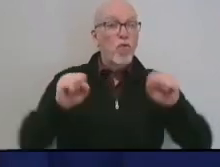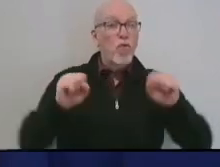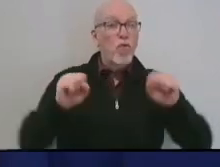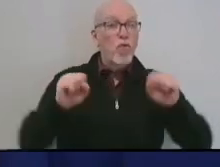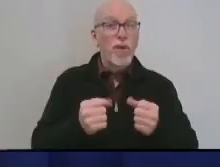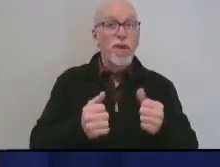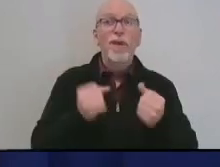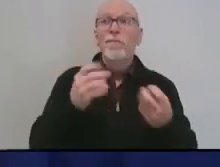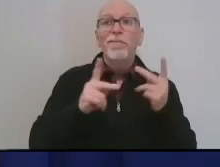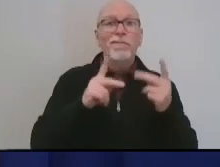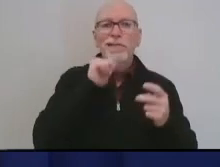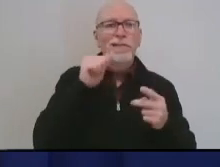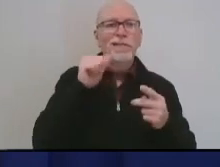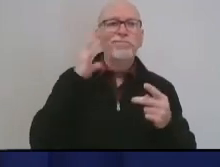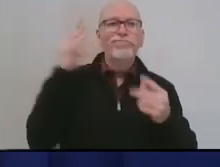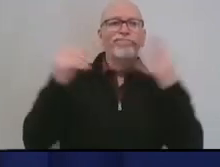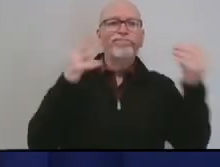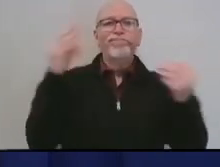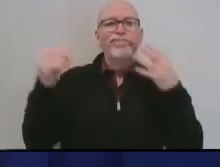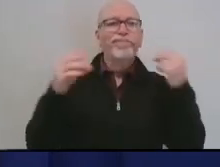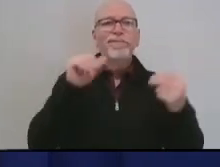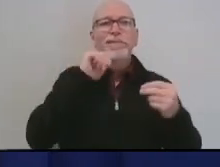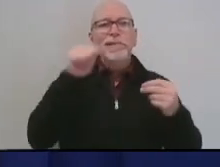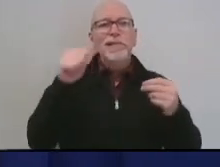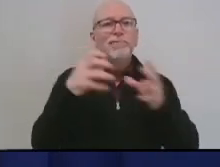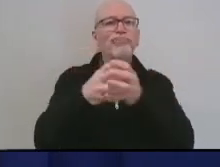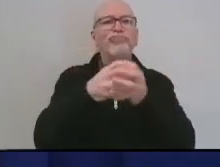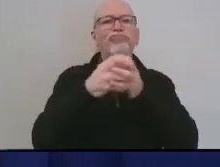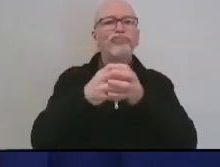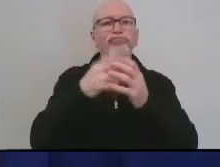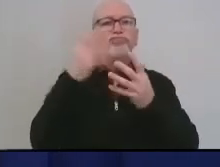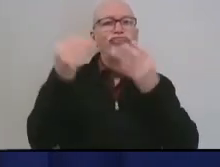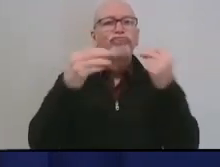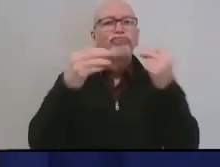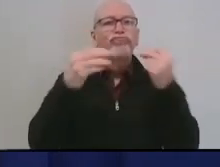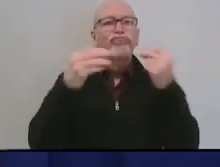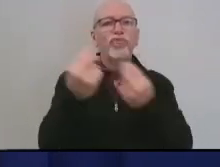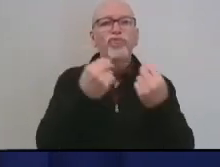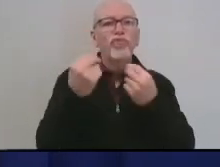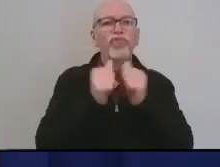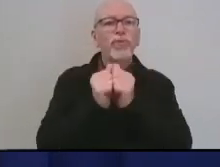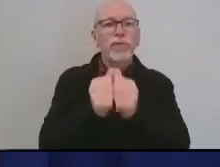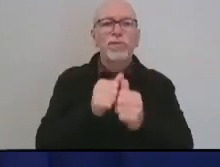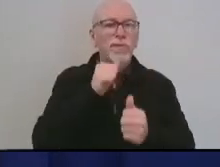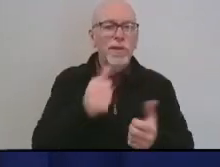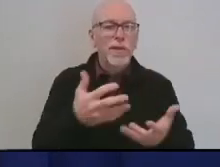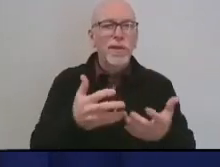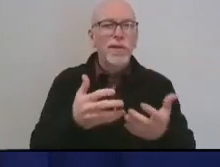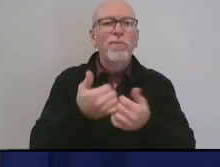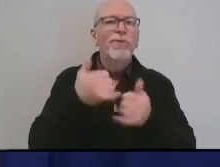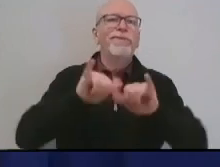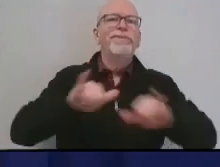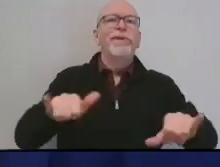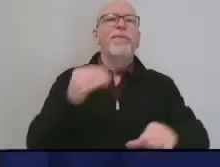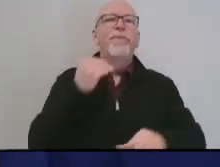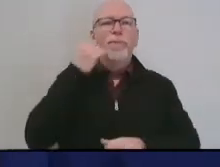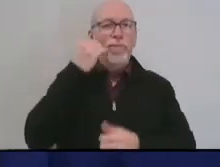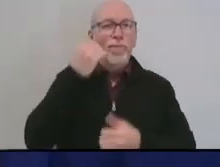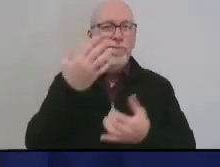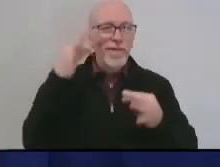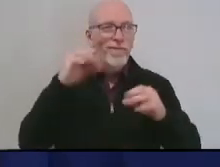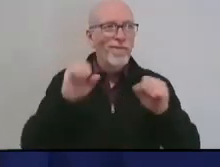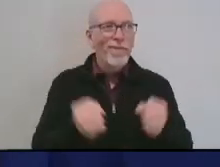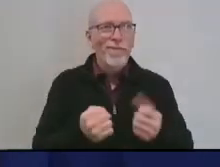in big congregate settings or in gathering together, even inside in areas. I think people have